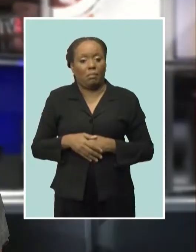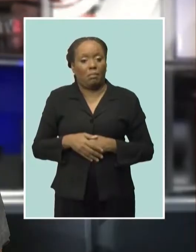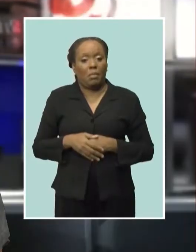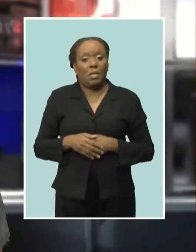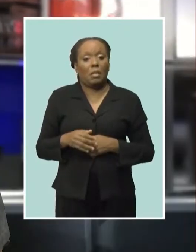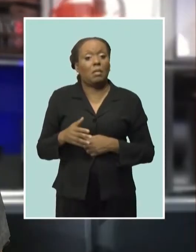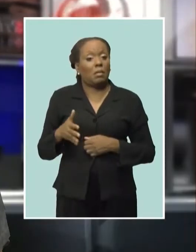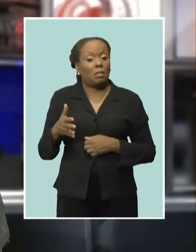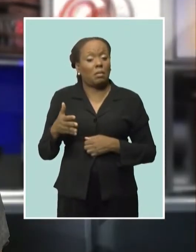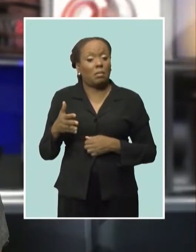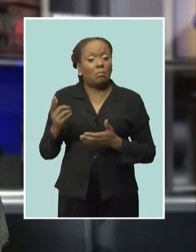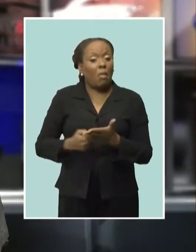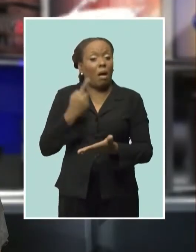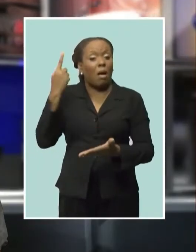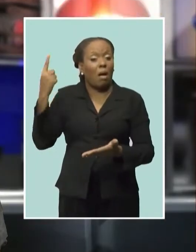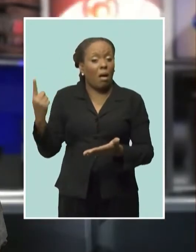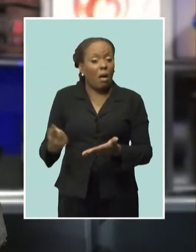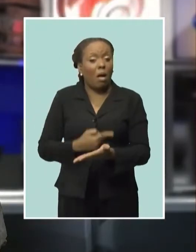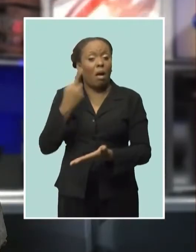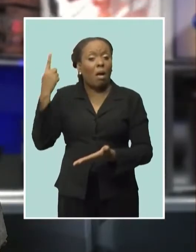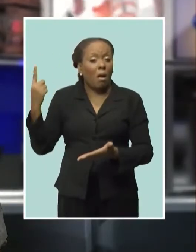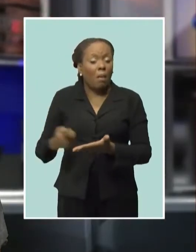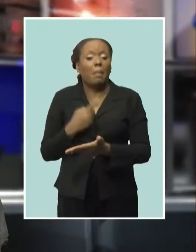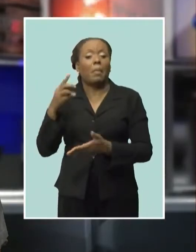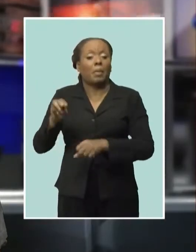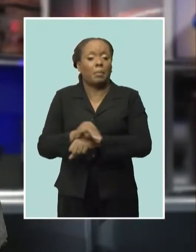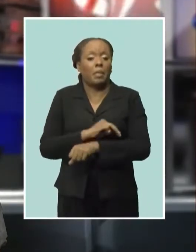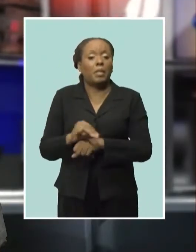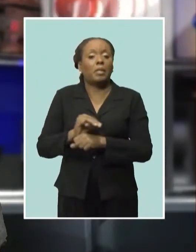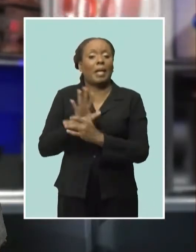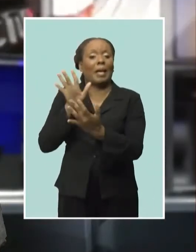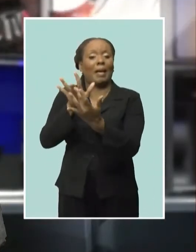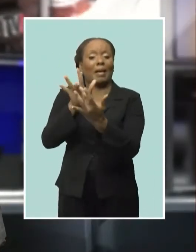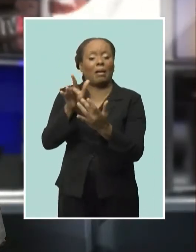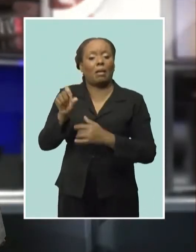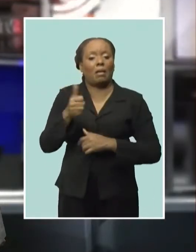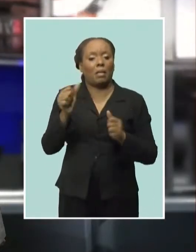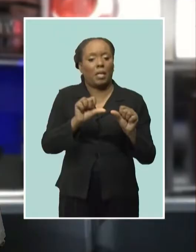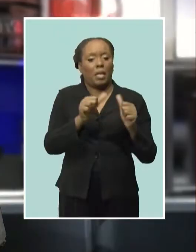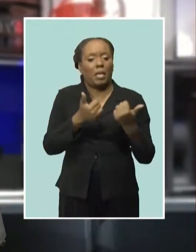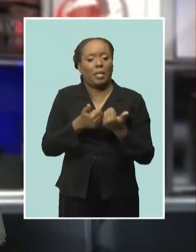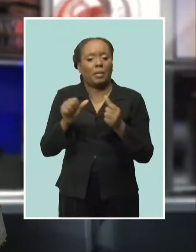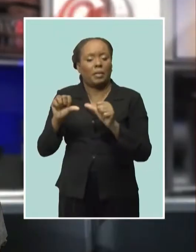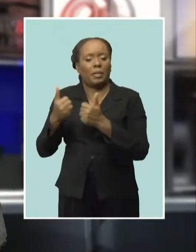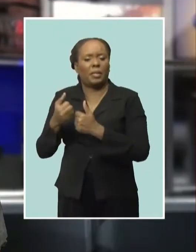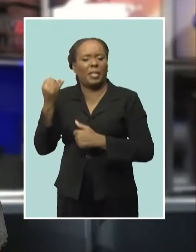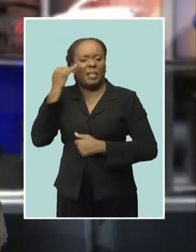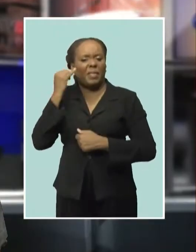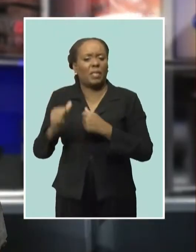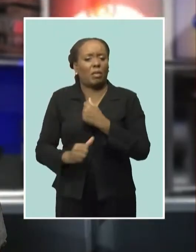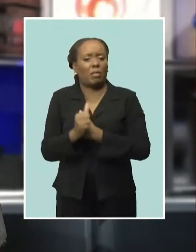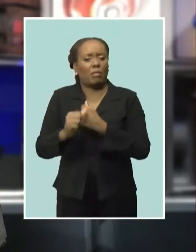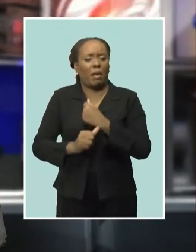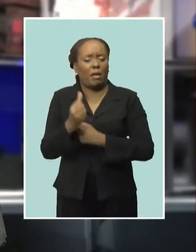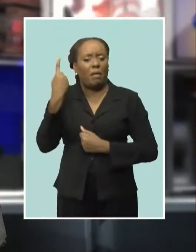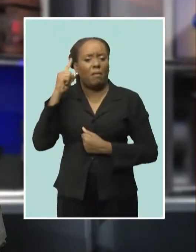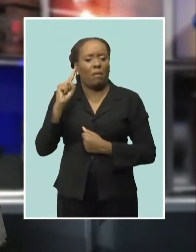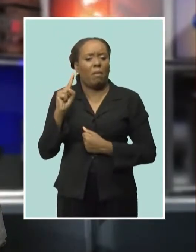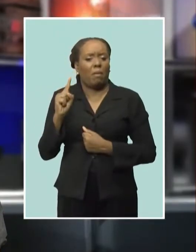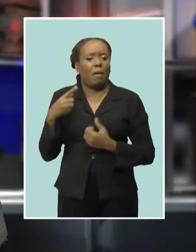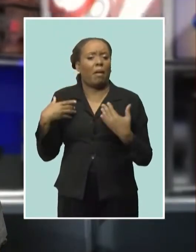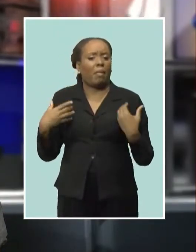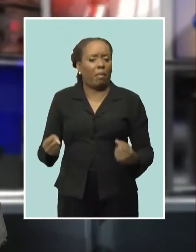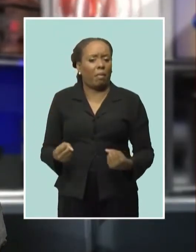time, the minister reaches out to external agencies, particularly if there's a threat to public health involving an infectious